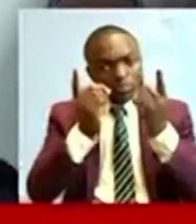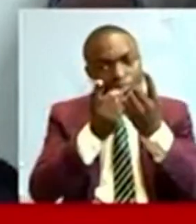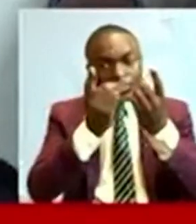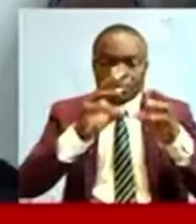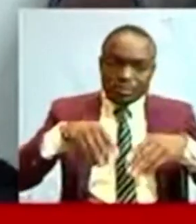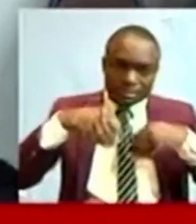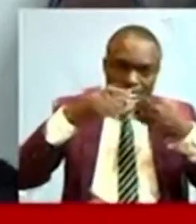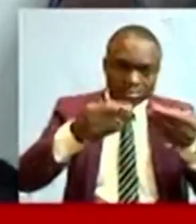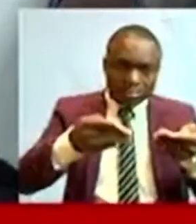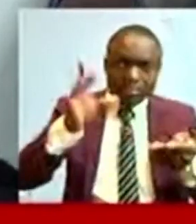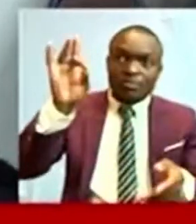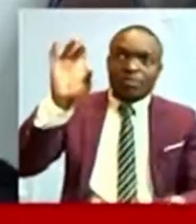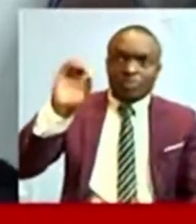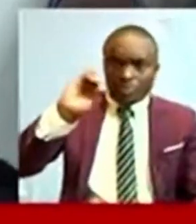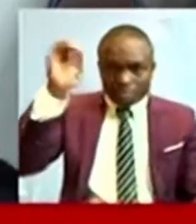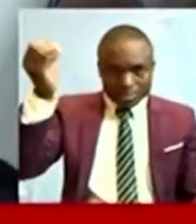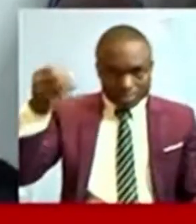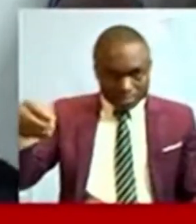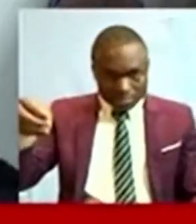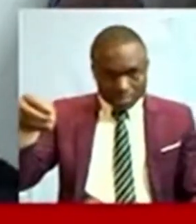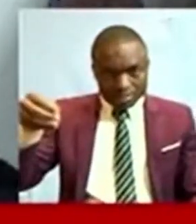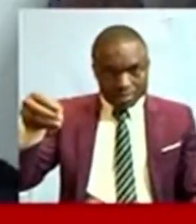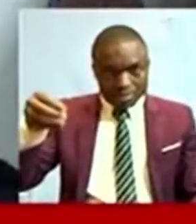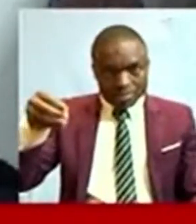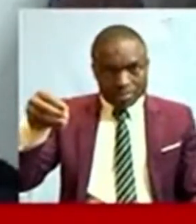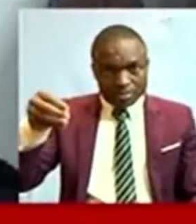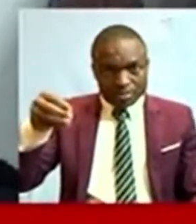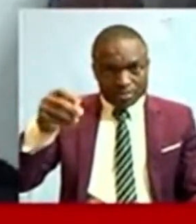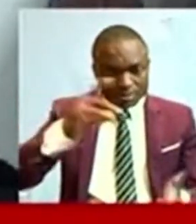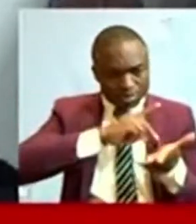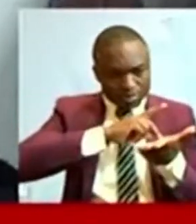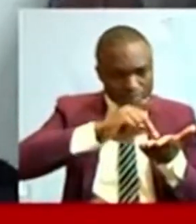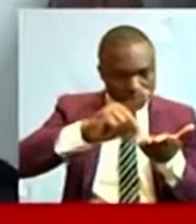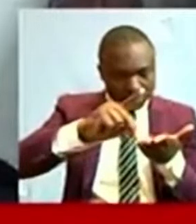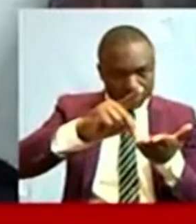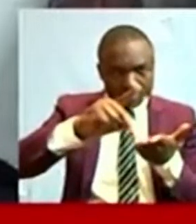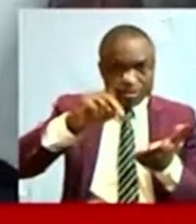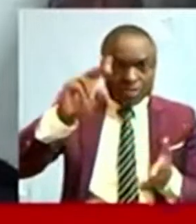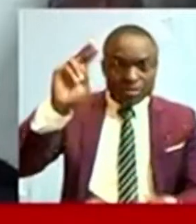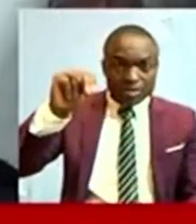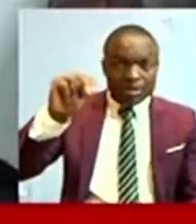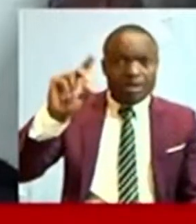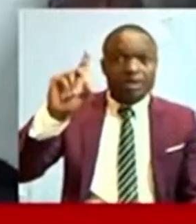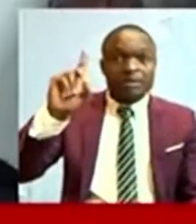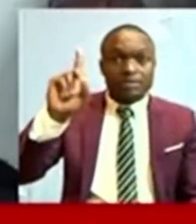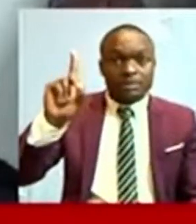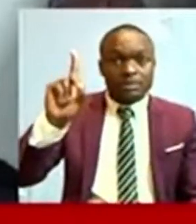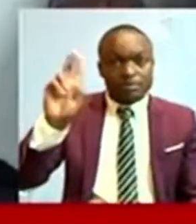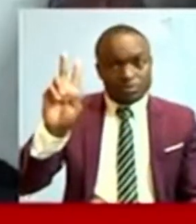least 80% of weekly ND2 notifiable